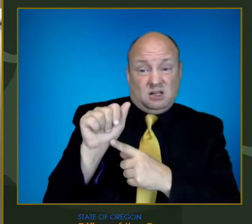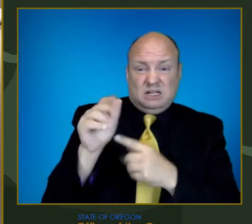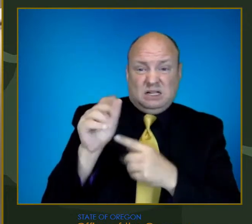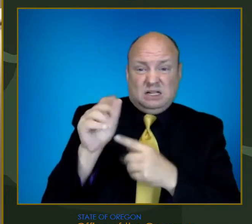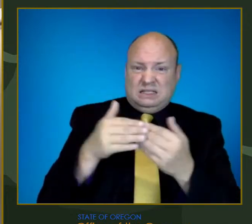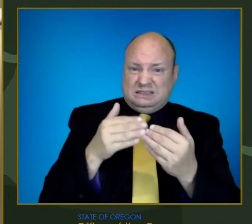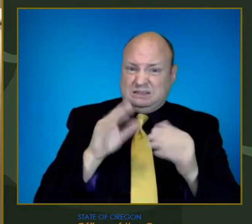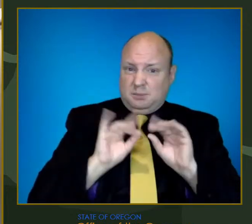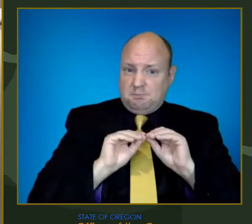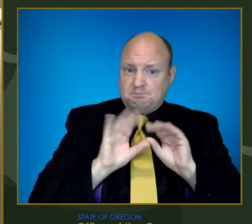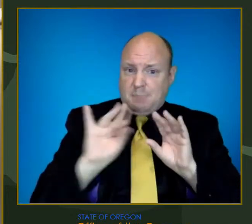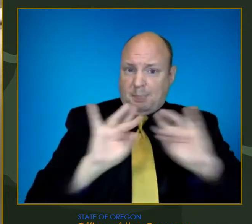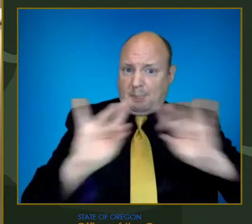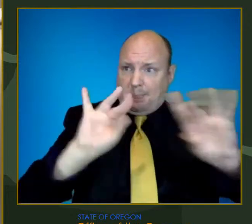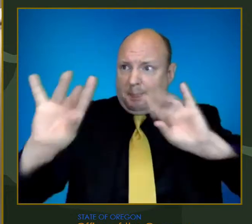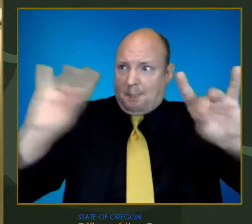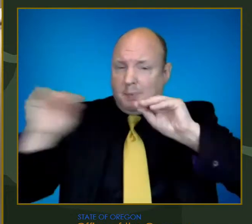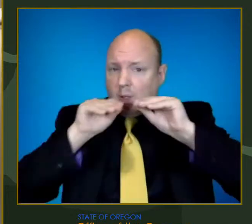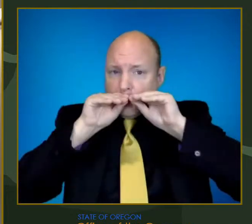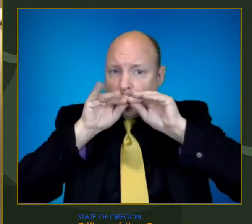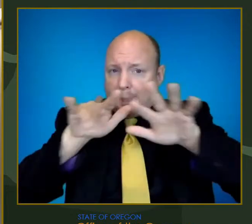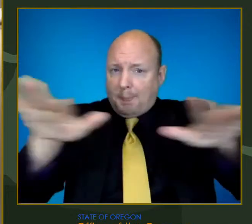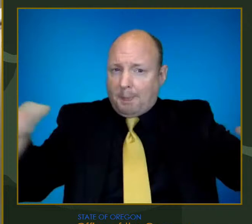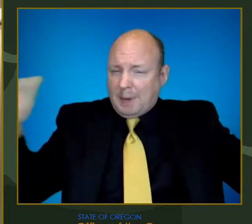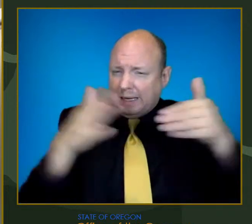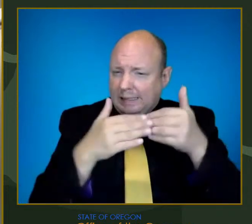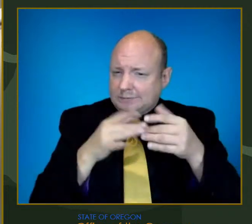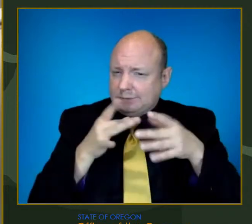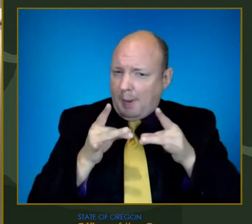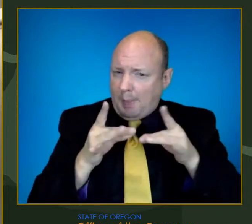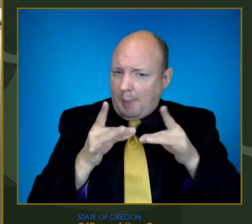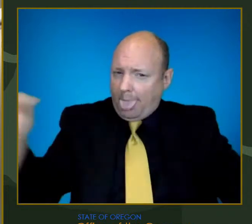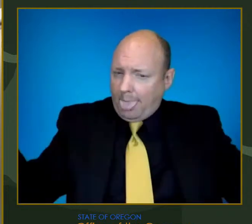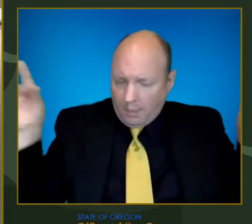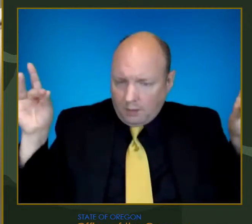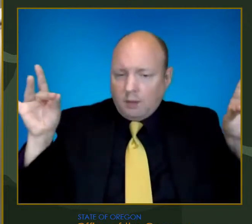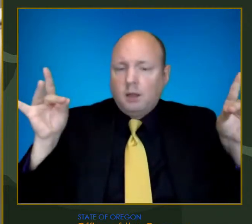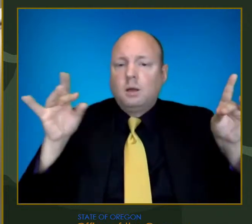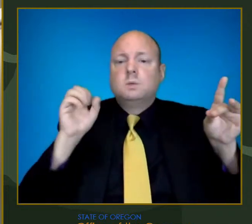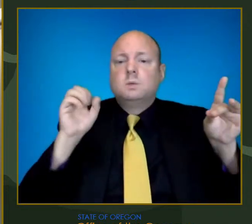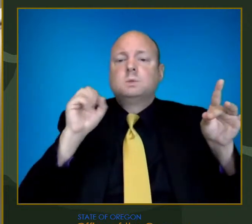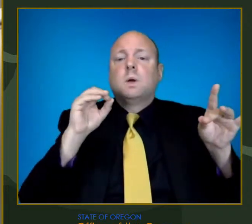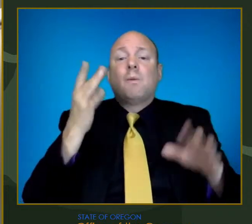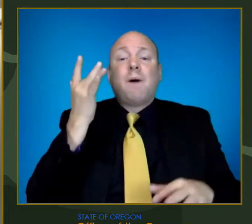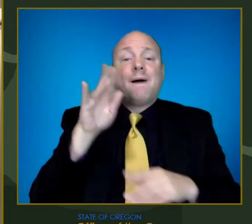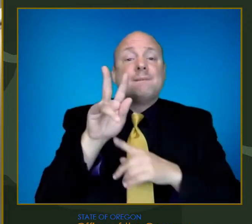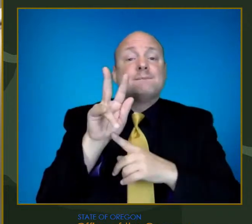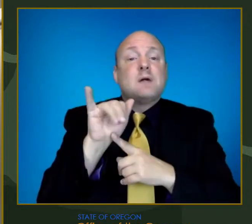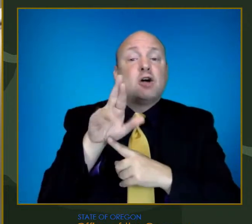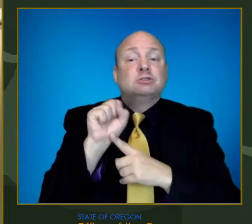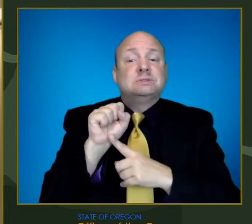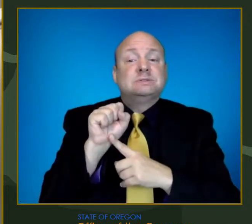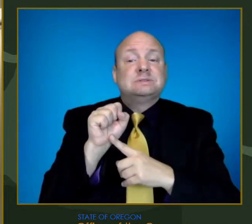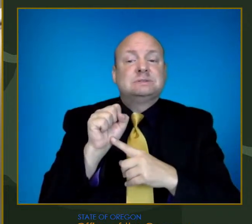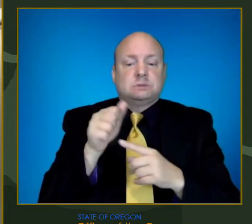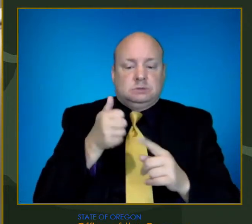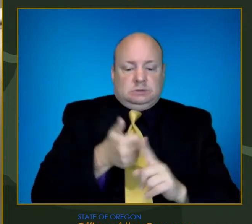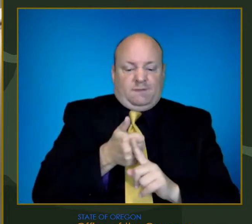severe disease because the virus has continued to survive and propagate and to